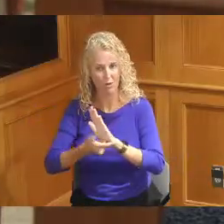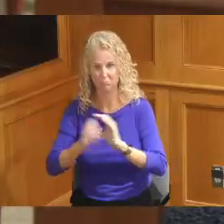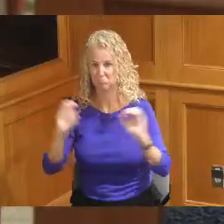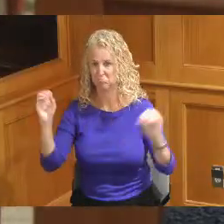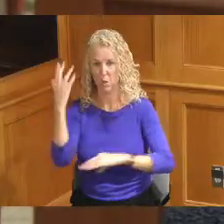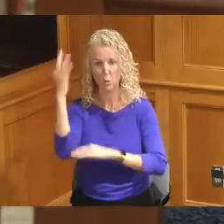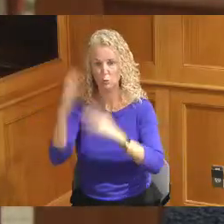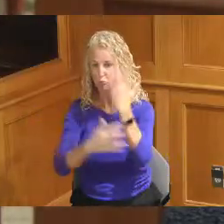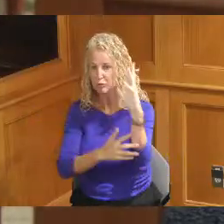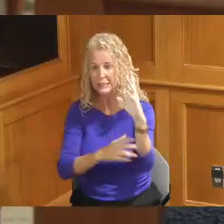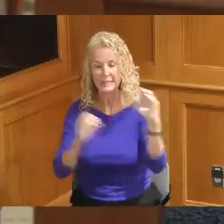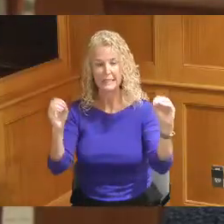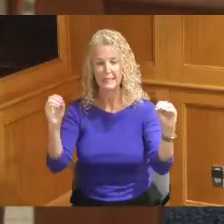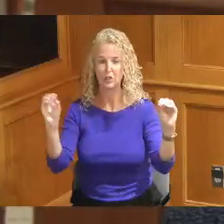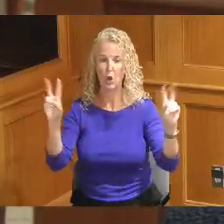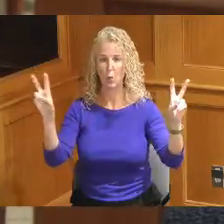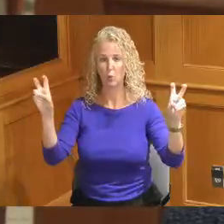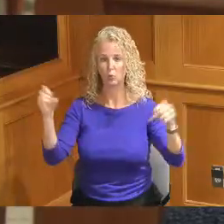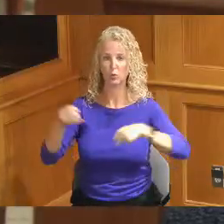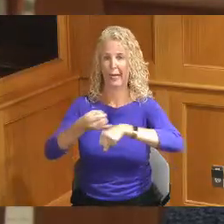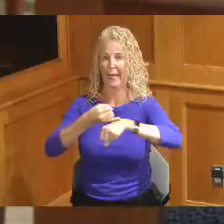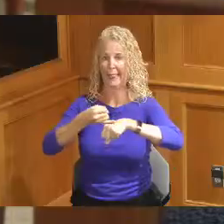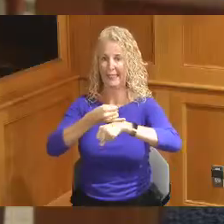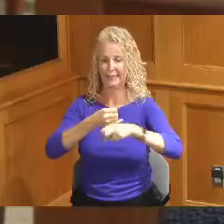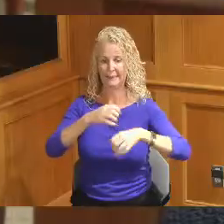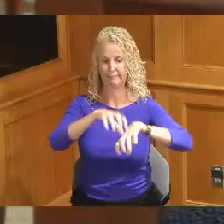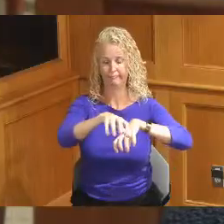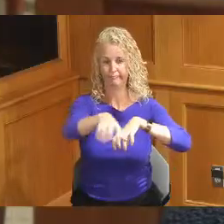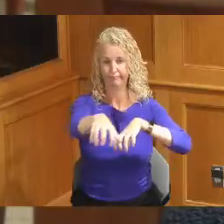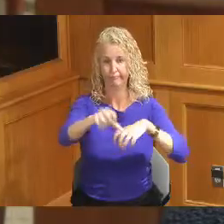or islands or anything like that. So